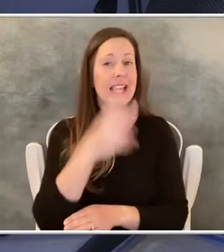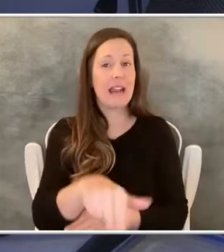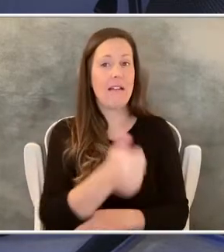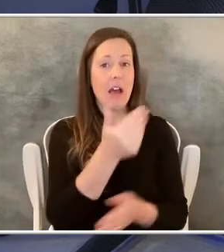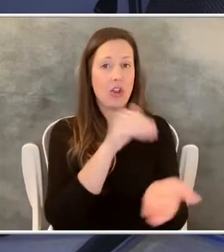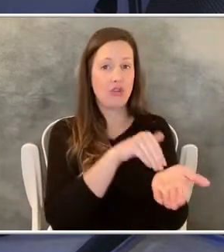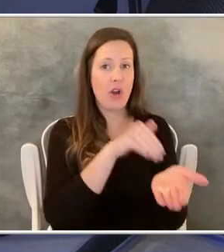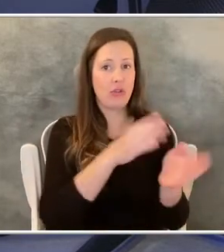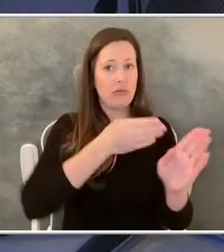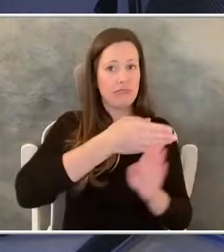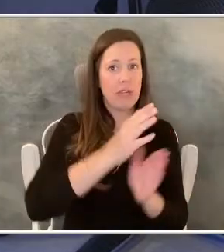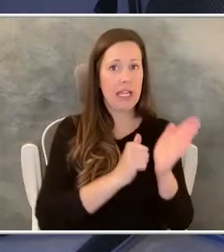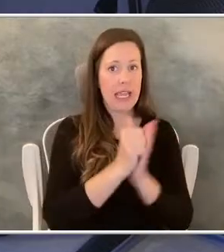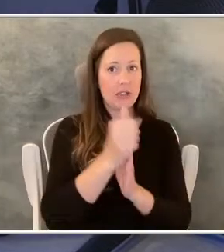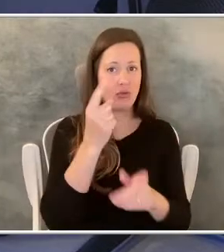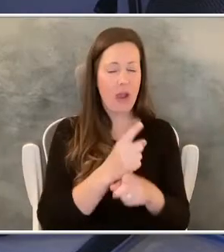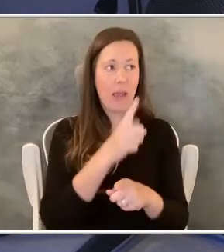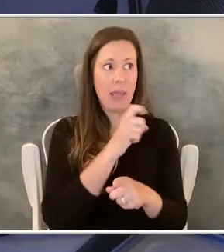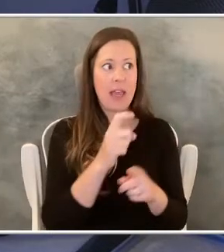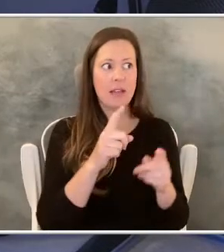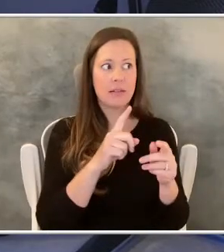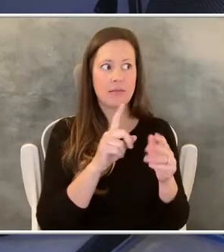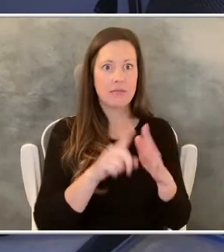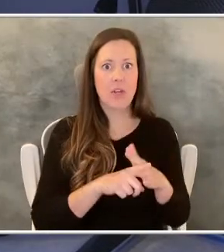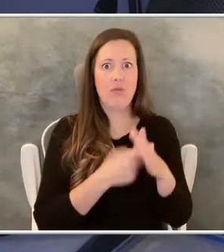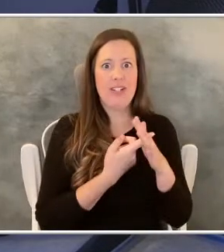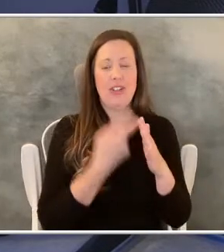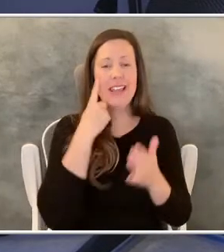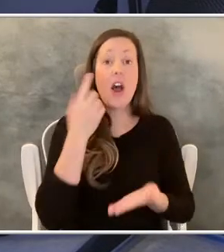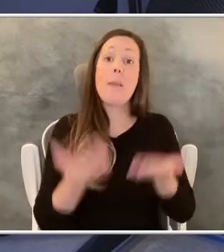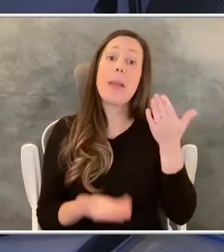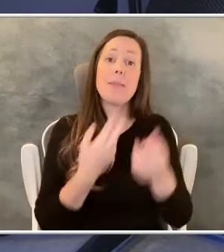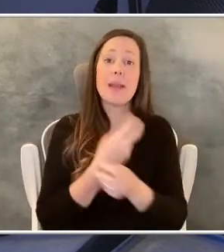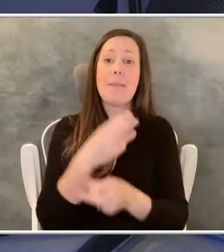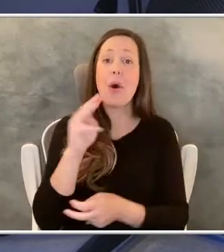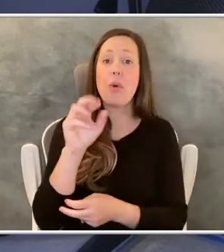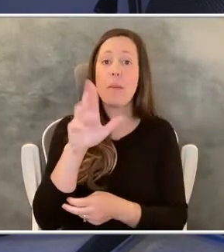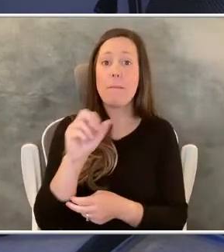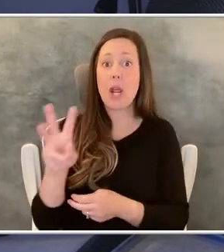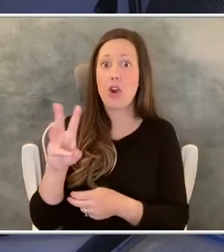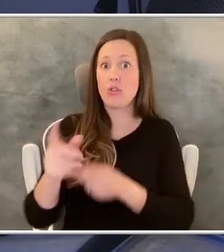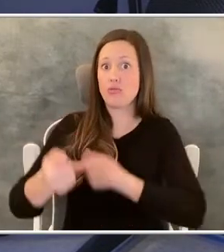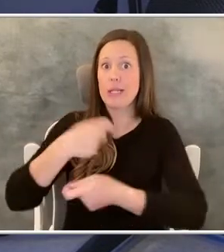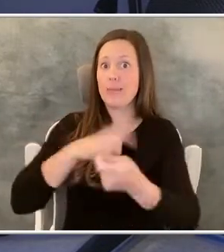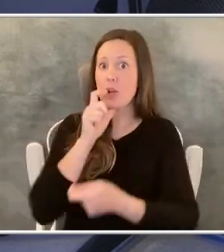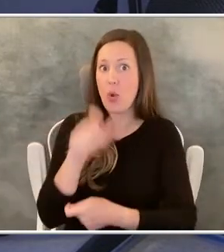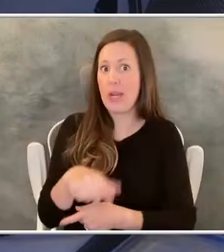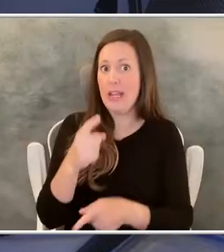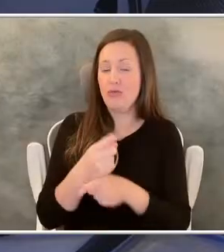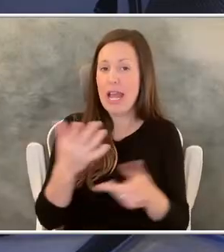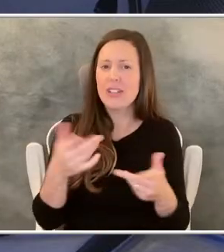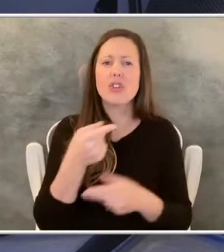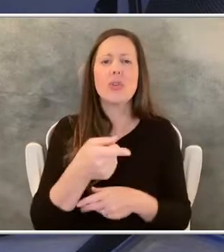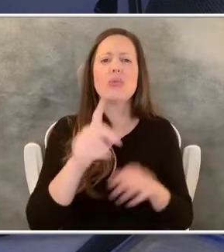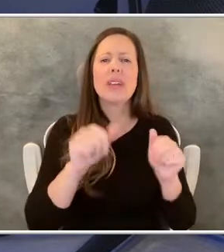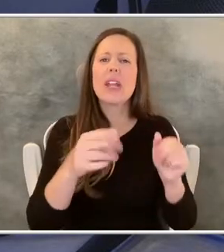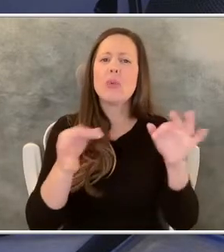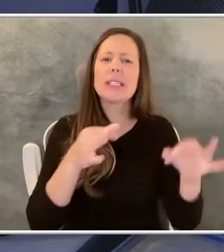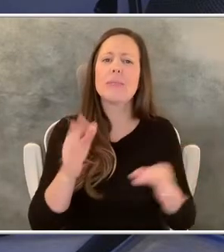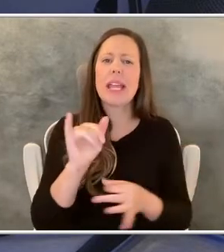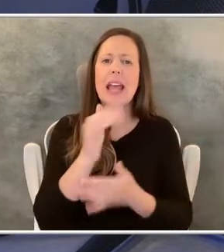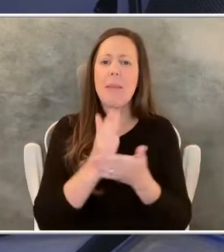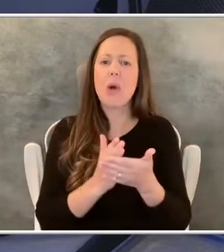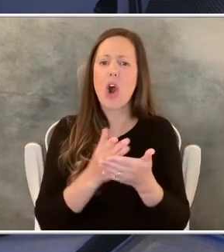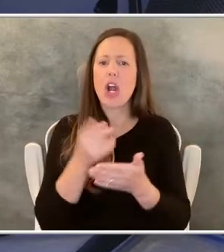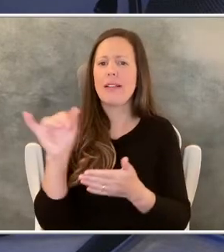originally there was hope that she could avoid the bone marrow transplant, that she wouldn't have to meet with you. So can you explain that part, the induction chemotherapy,